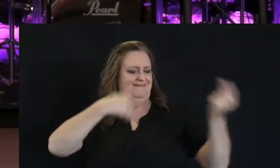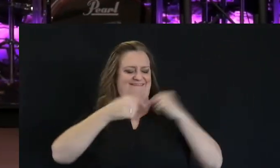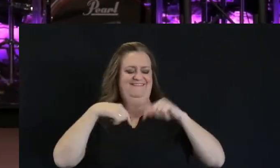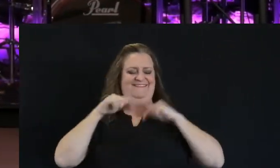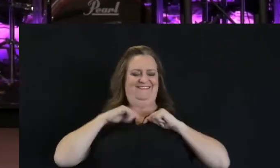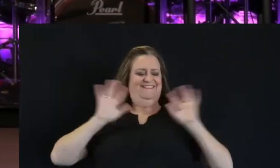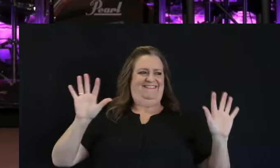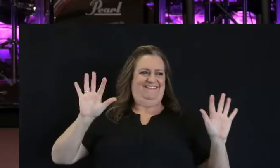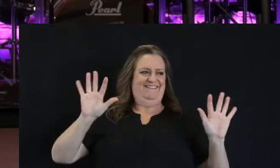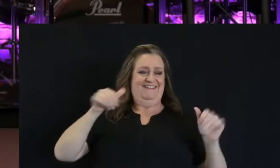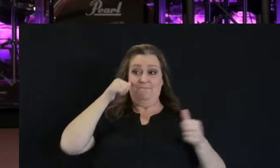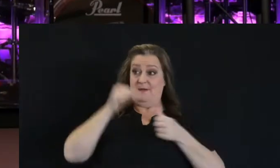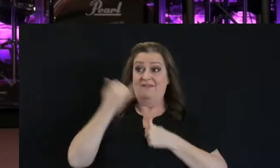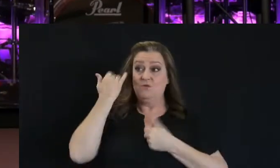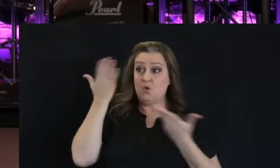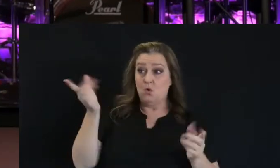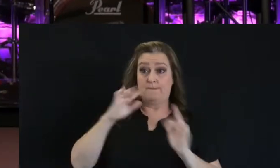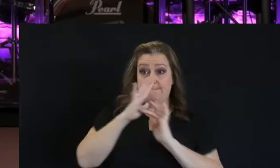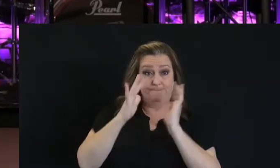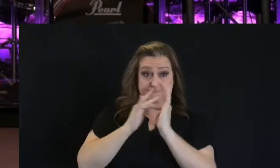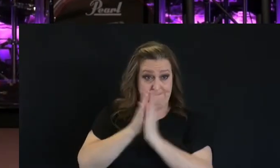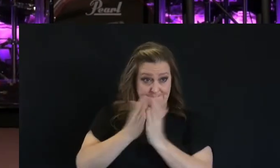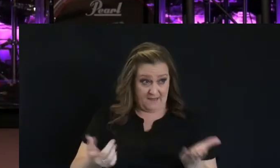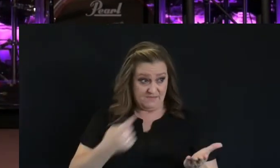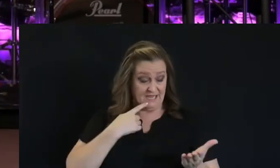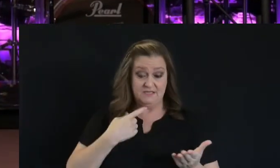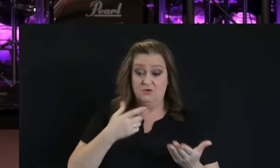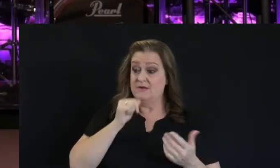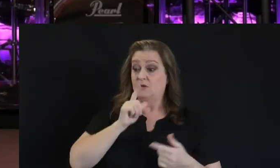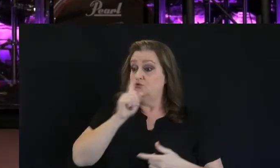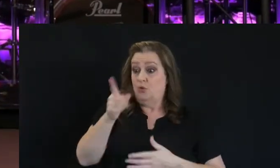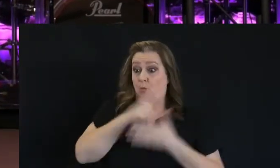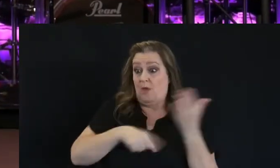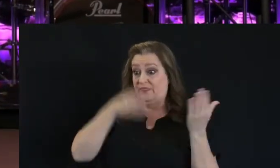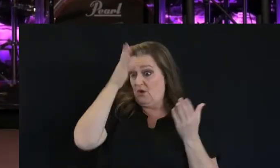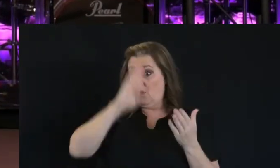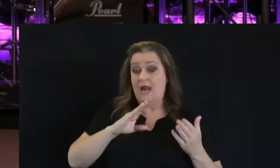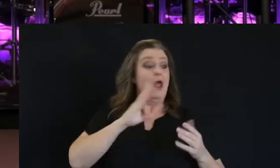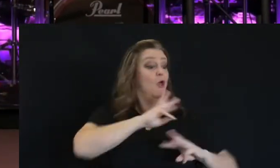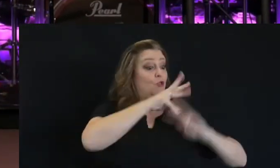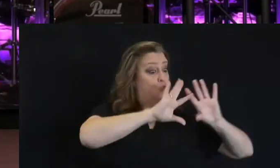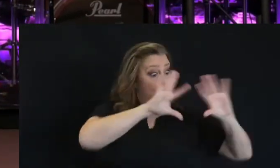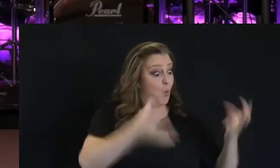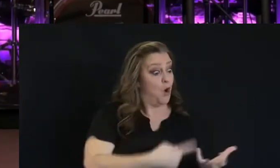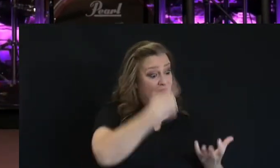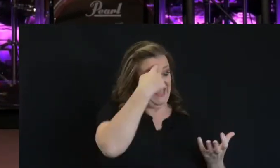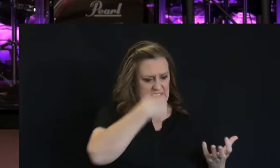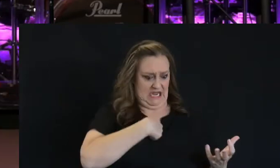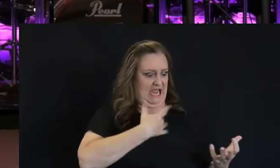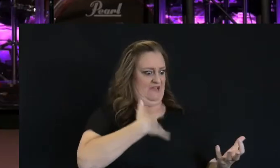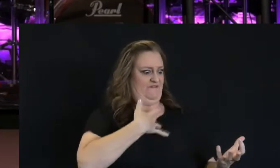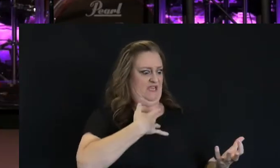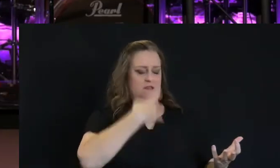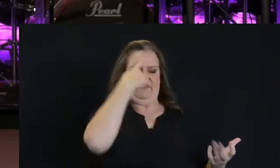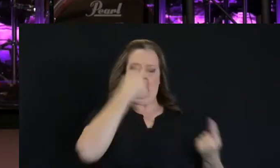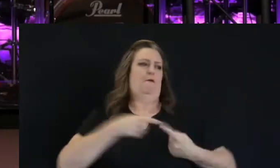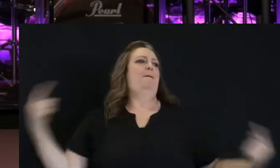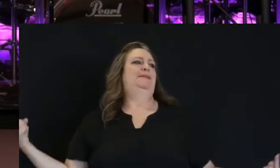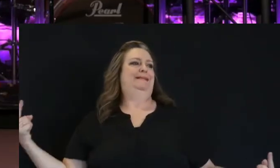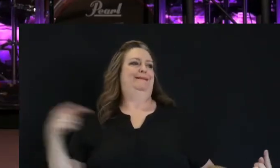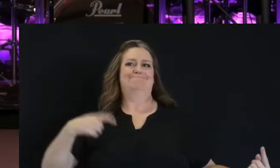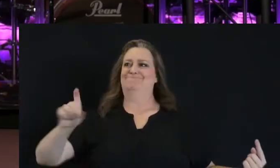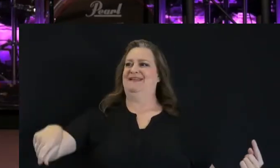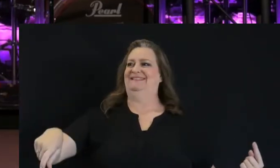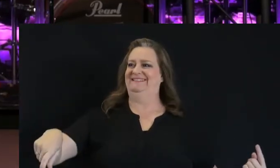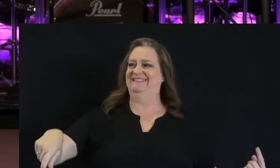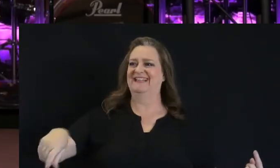before, if you don't know what the Bible says, if you're not sure what God thinks, just think what the world thinks, think what your flesh is telling you, and think just the opposite. And